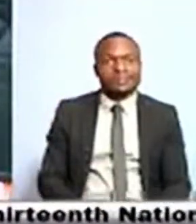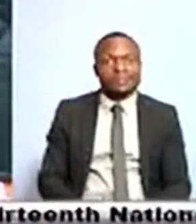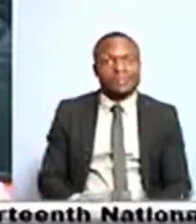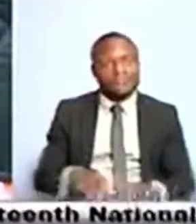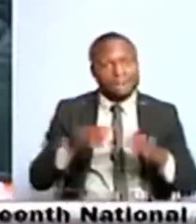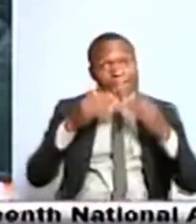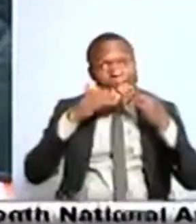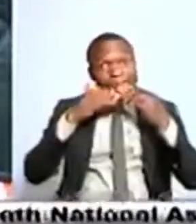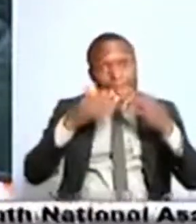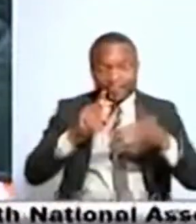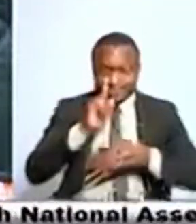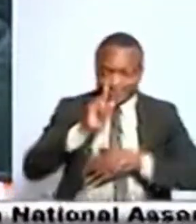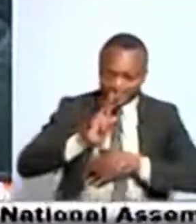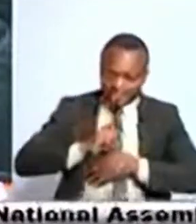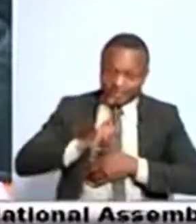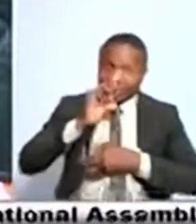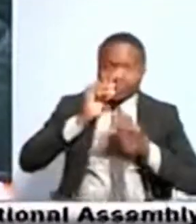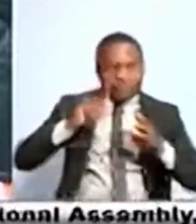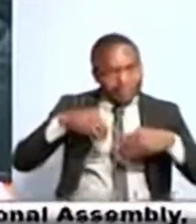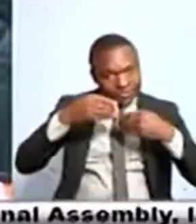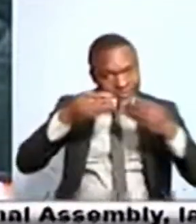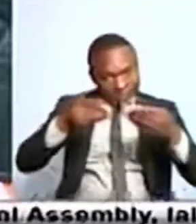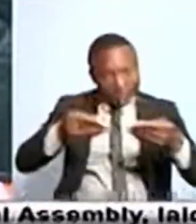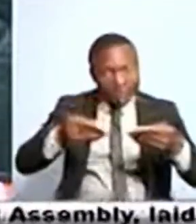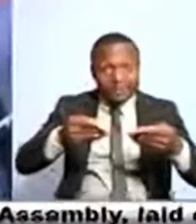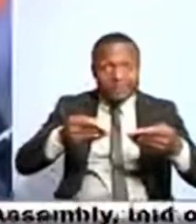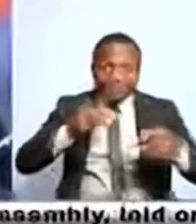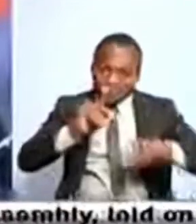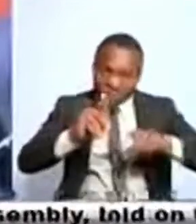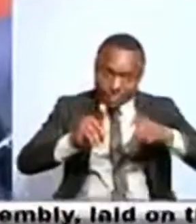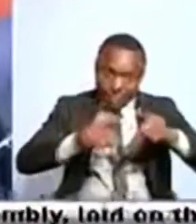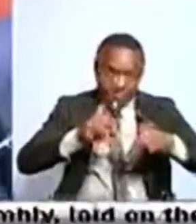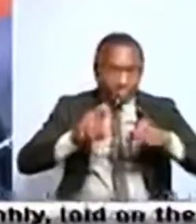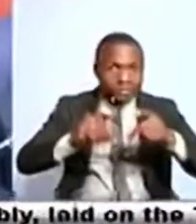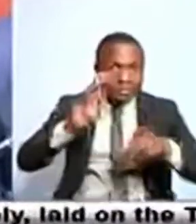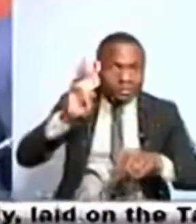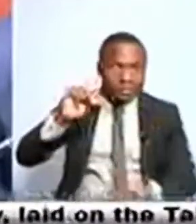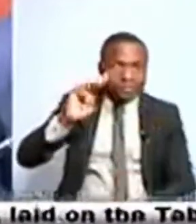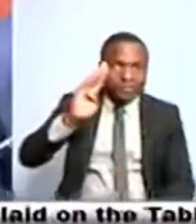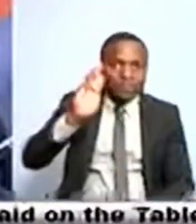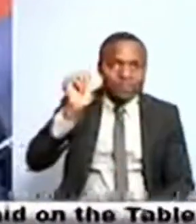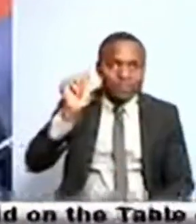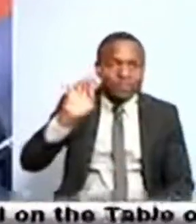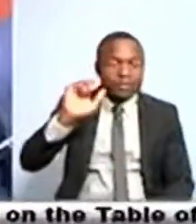Thank you so much, Madam Speaker, for giving the good people of Mbabala an opportunity to